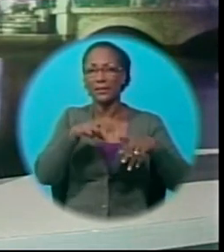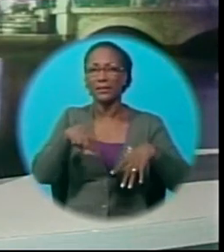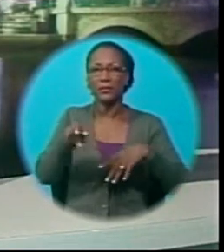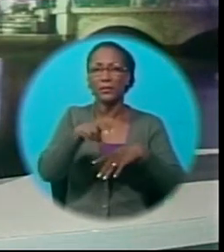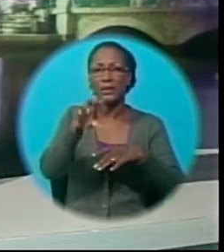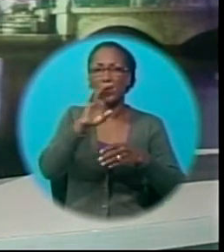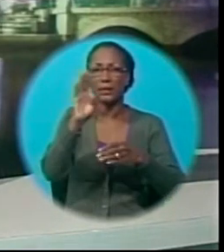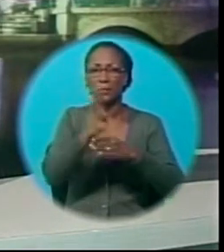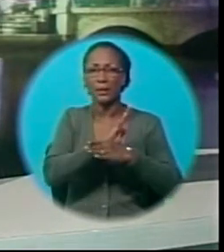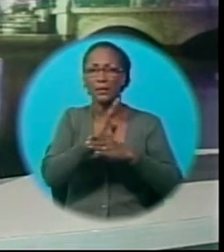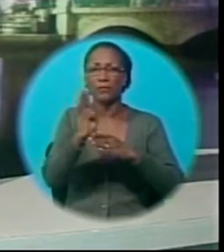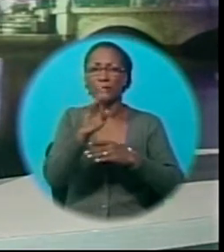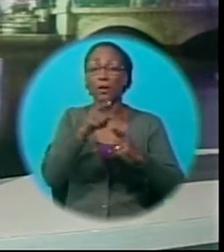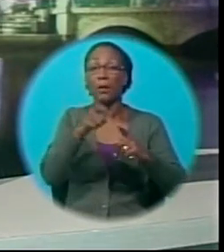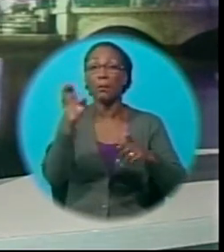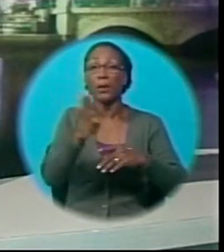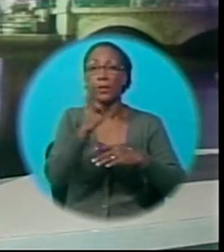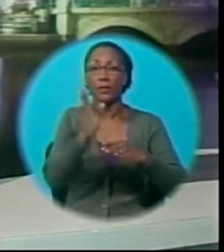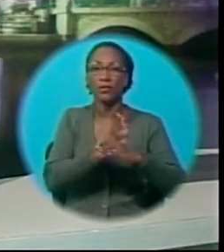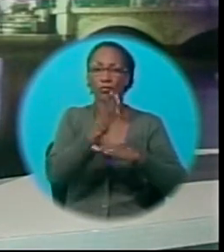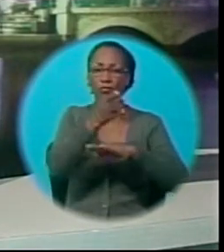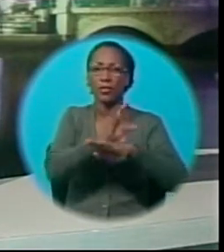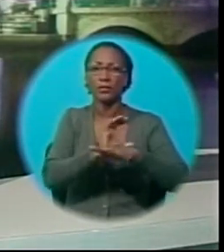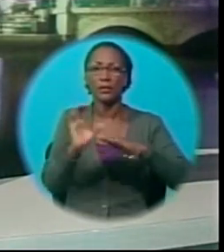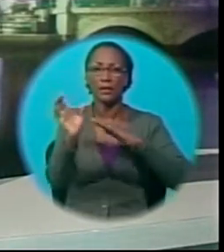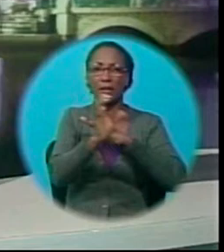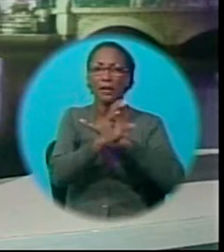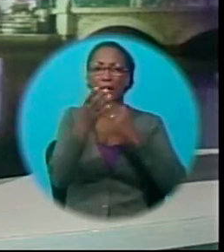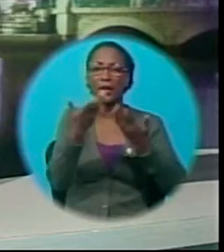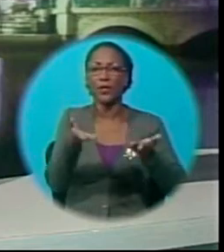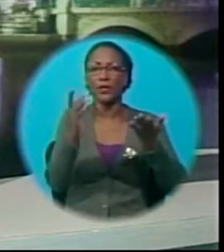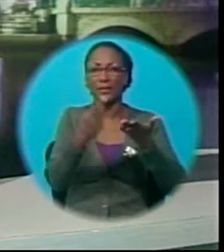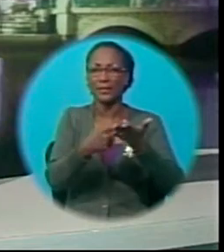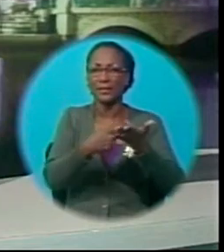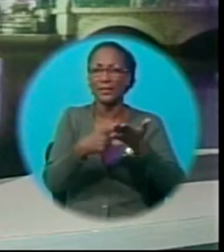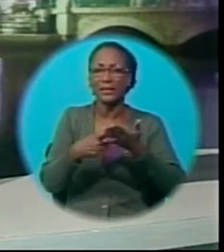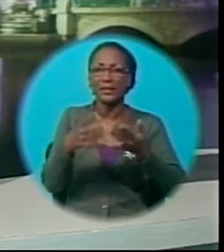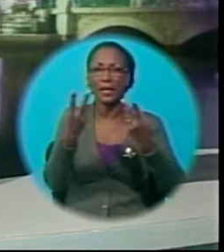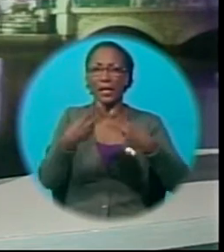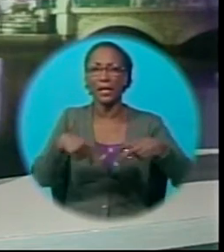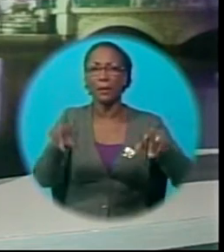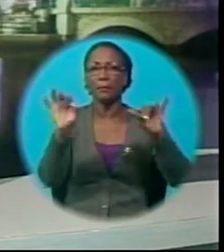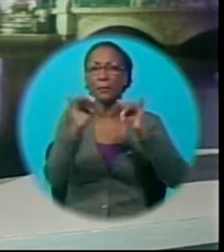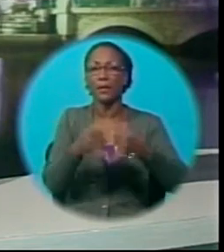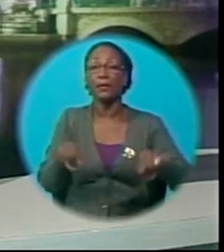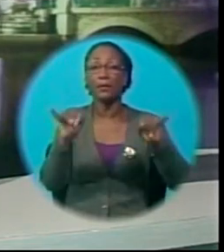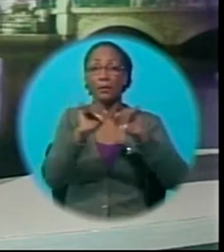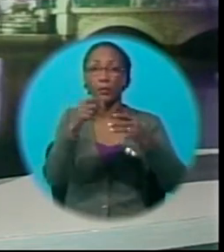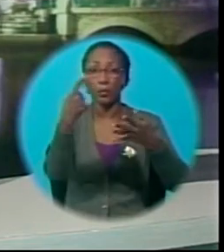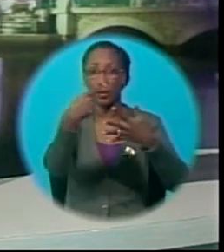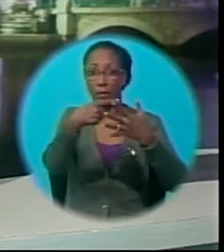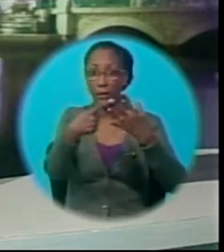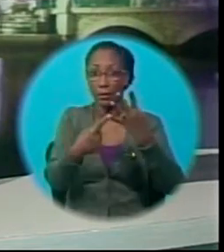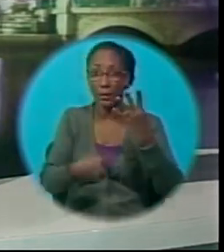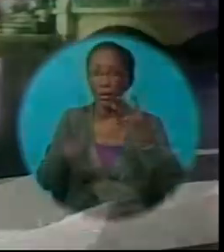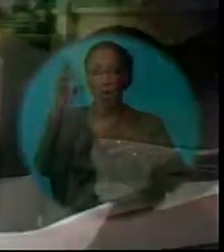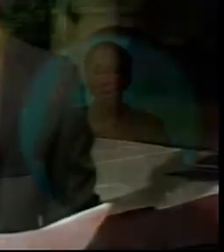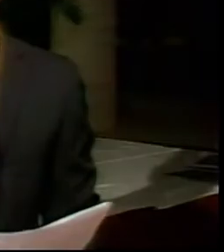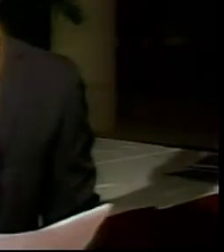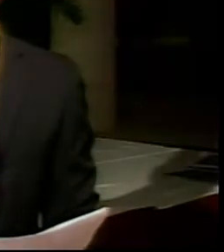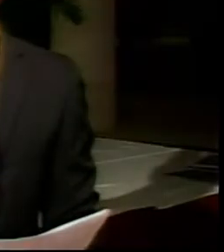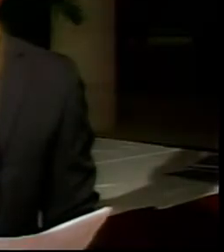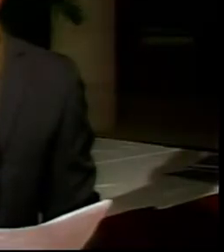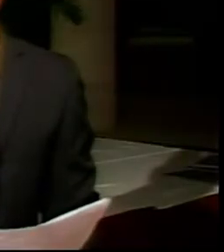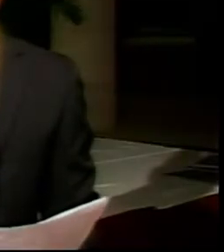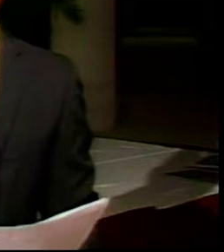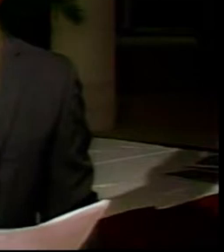Barbados and across the region. And they're gearing up to discuss several vital issues in the sector. Our Ryan Broom is live